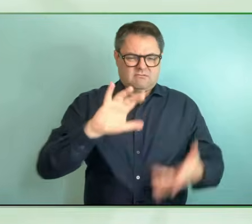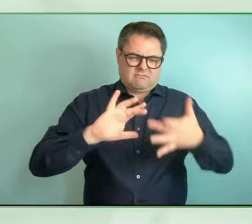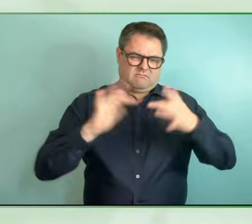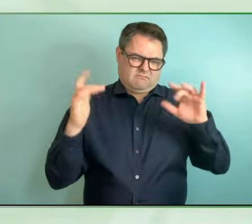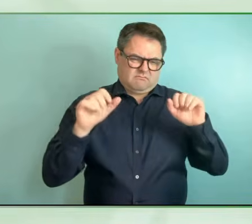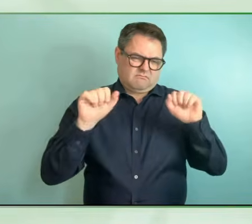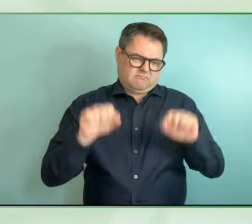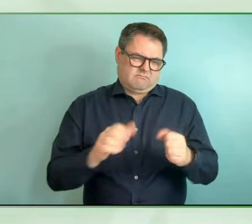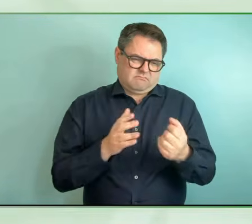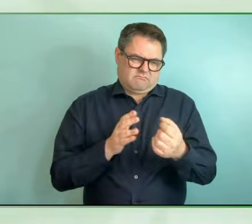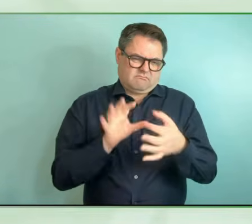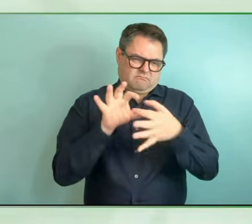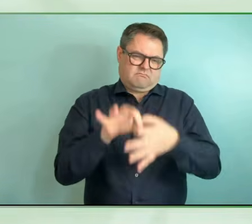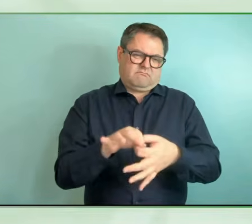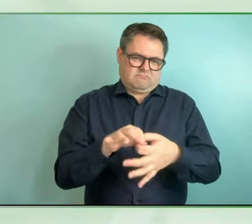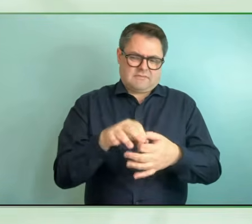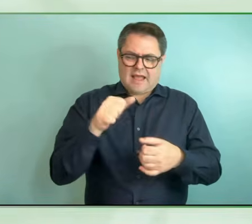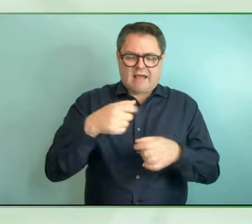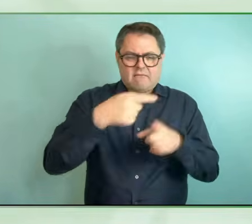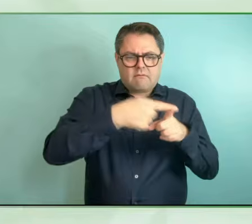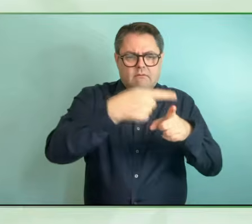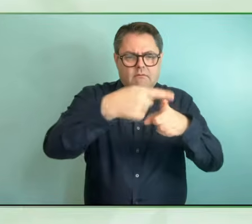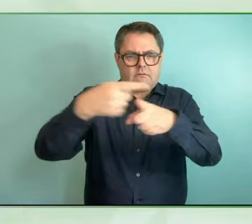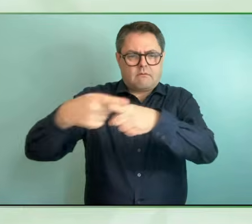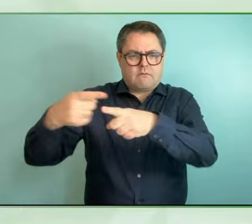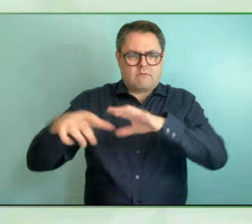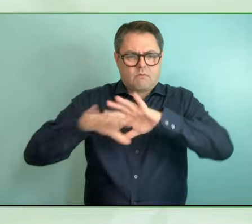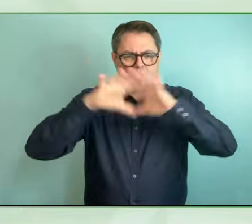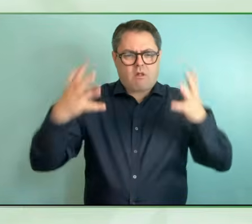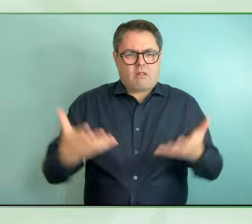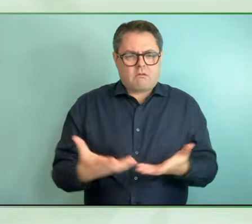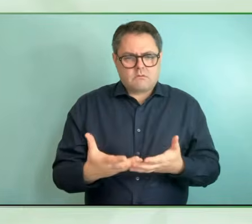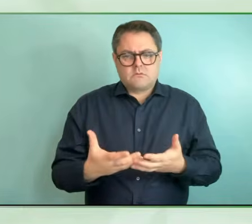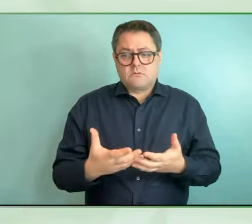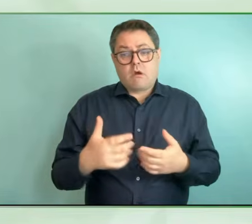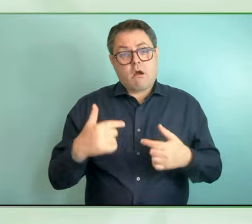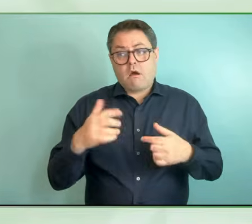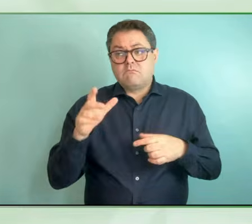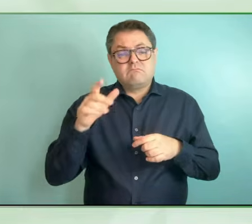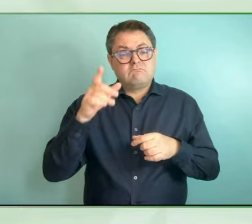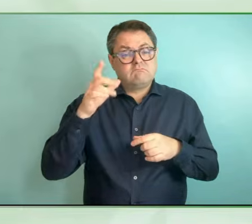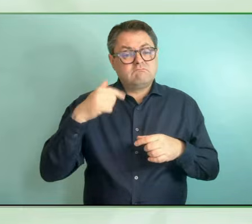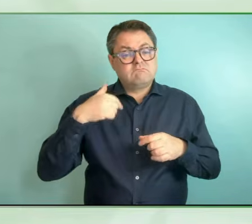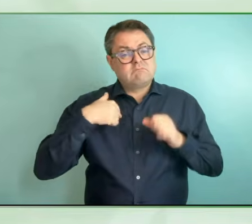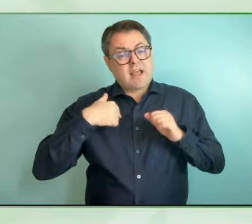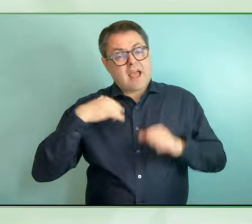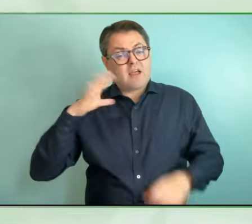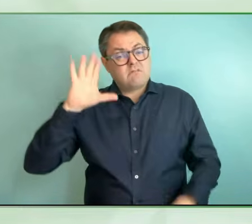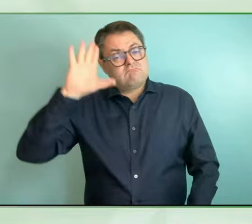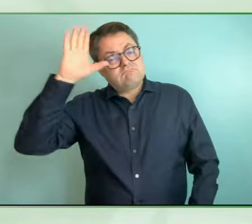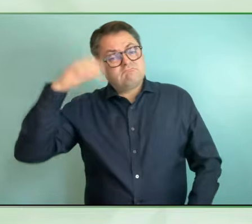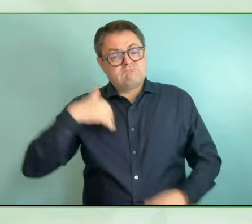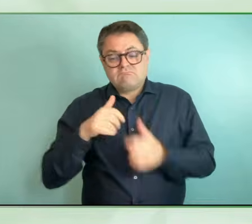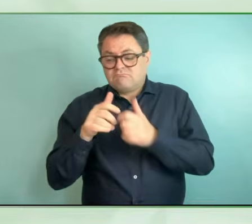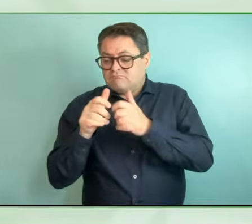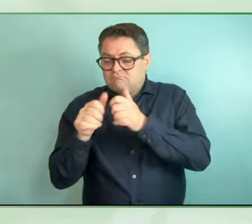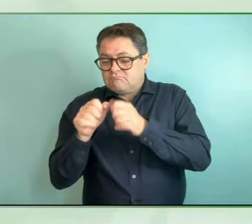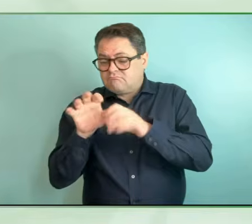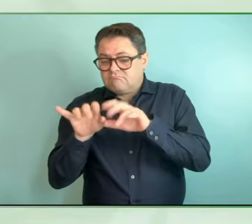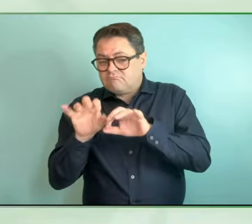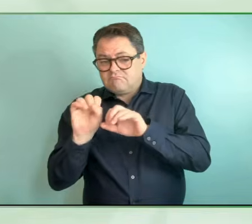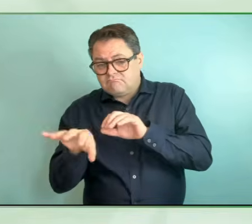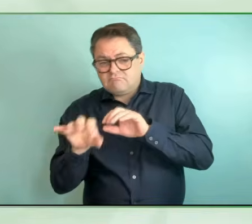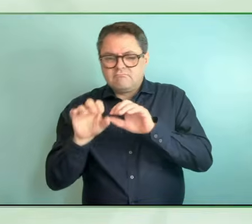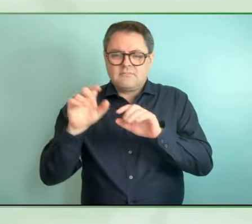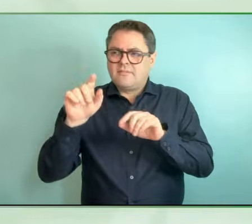includes geodata from all over the world. It's volunteer-based, so people collect data all over the world for it.